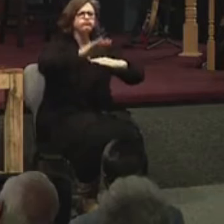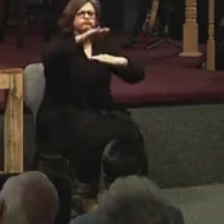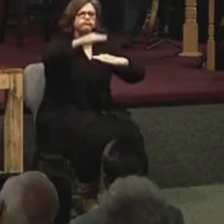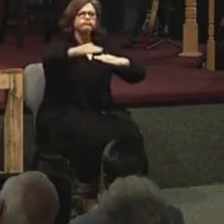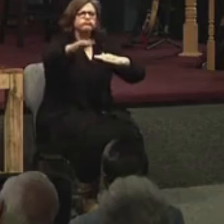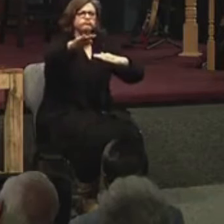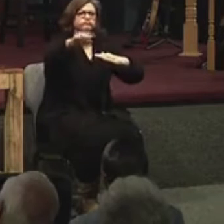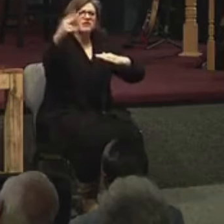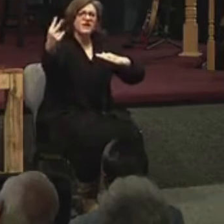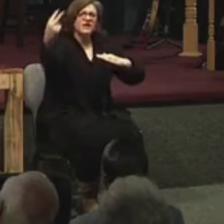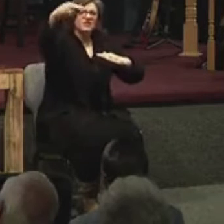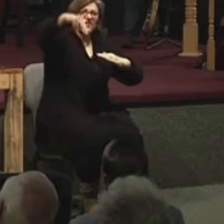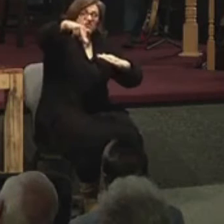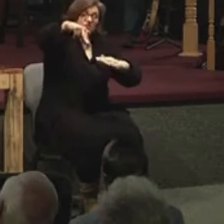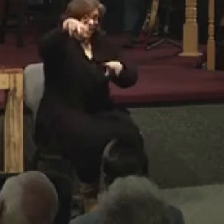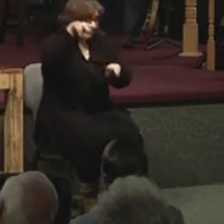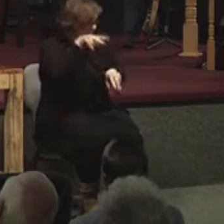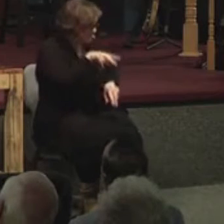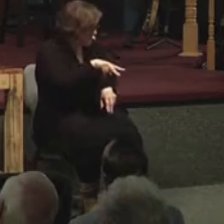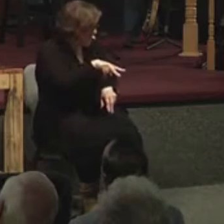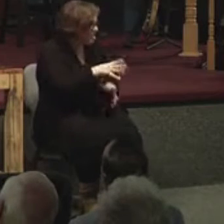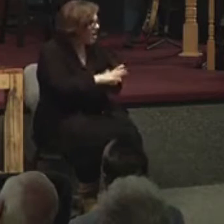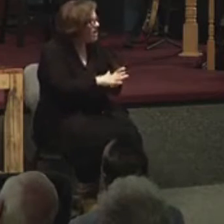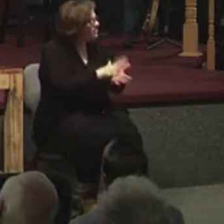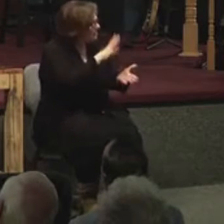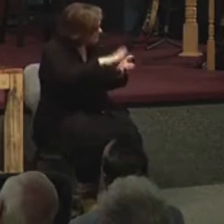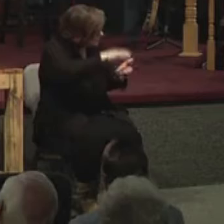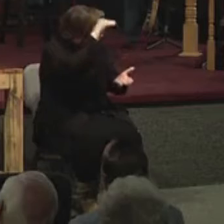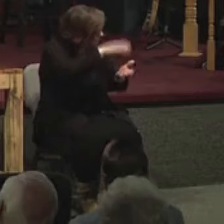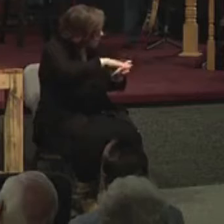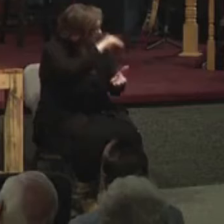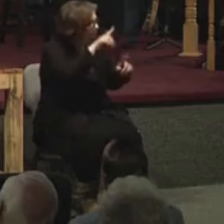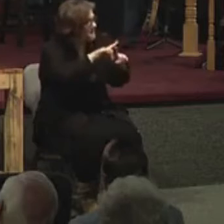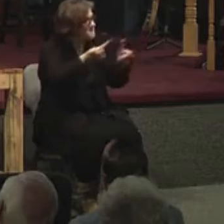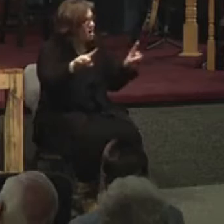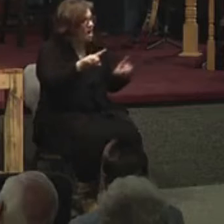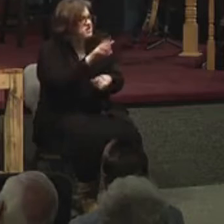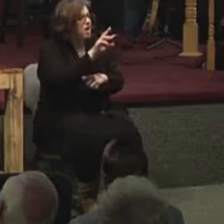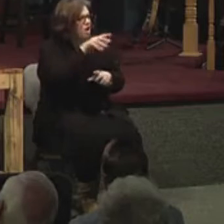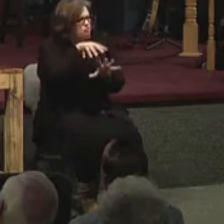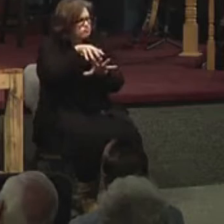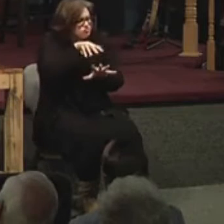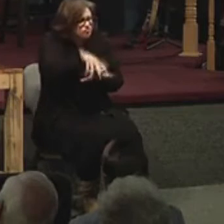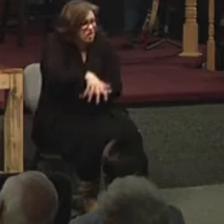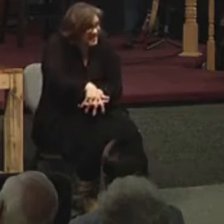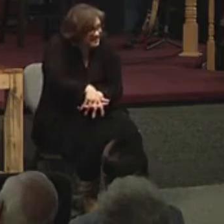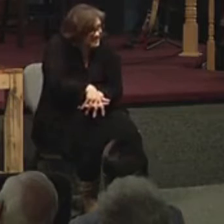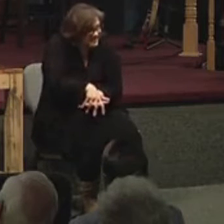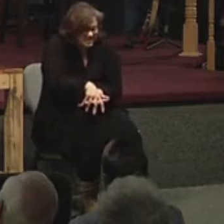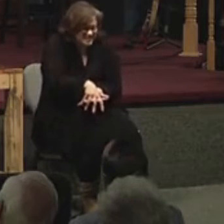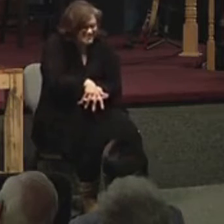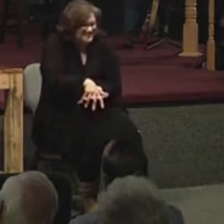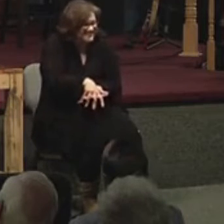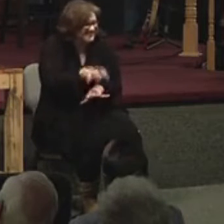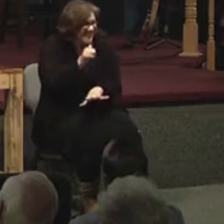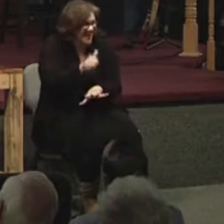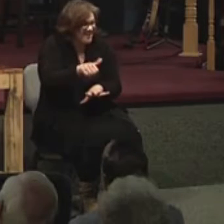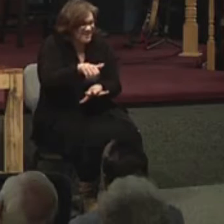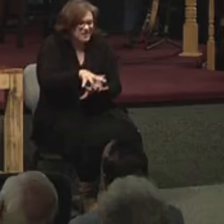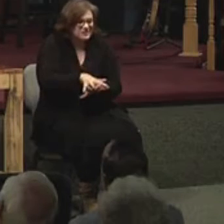they have no root. They believe for a while, but in the times of testing, they fall away. There's no